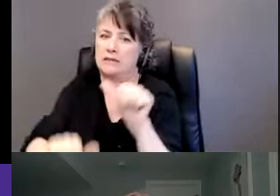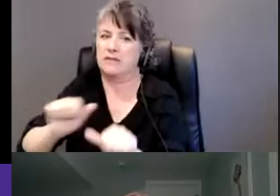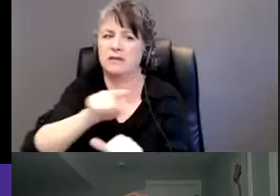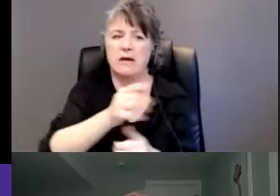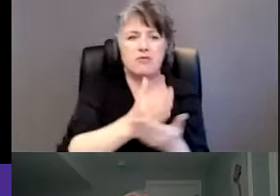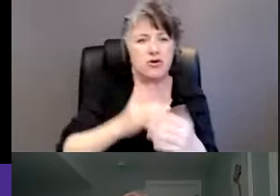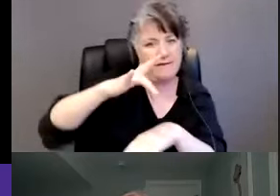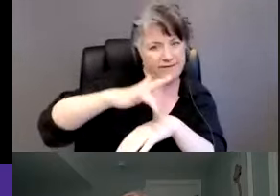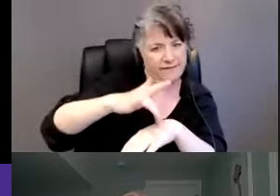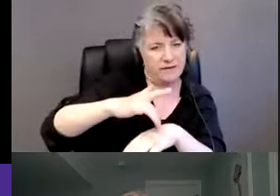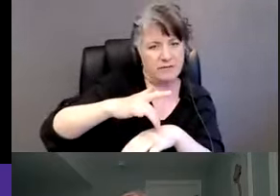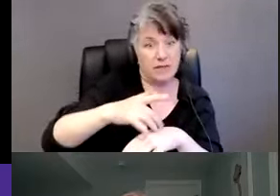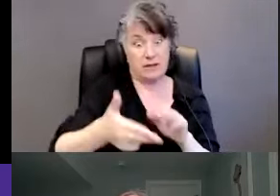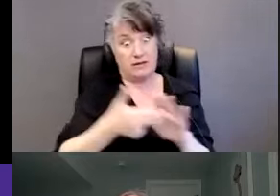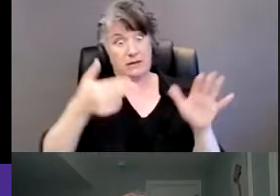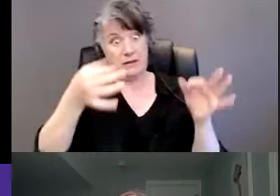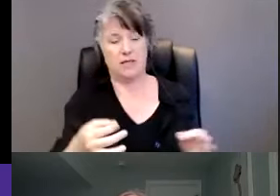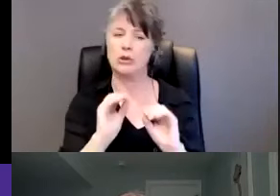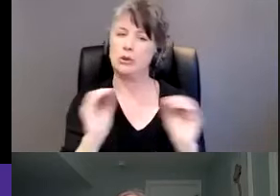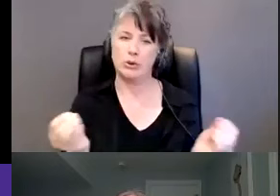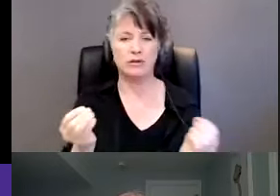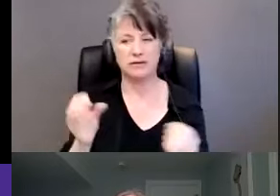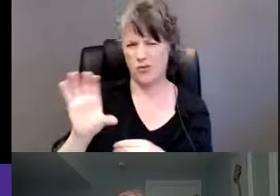But they don't make a diagnosis, right? So,